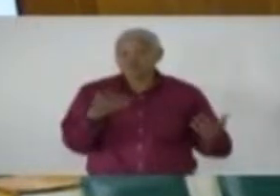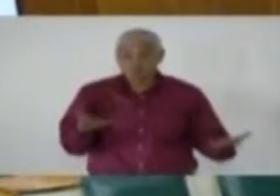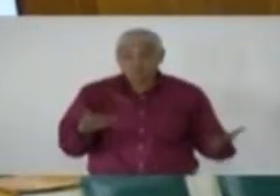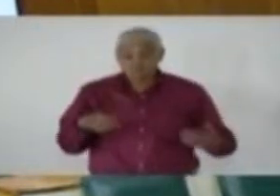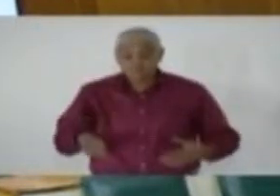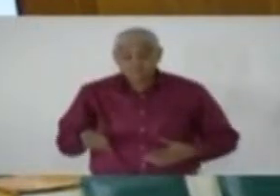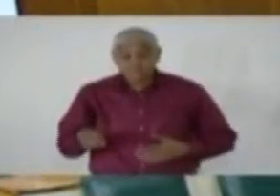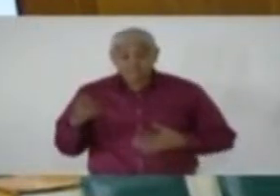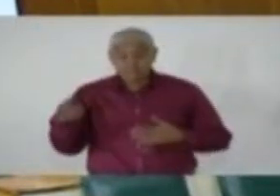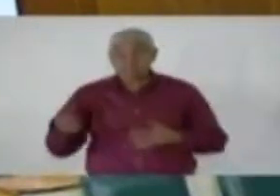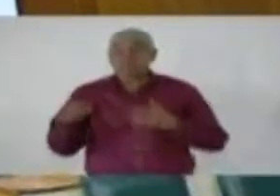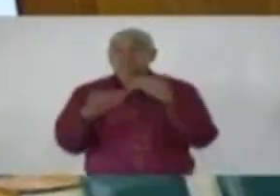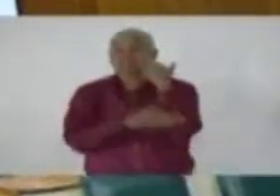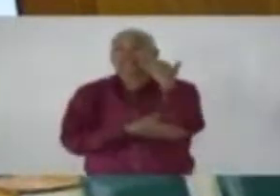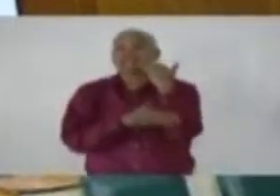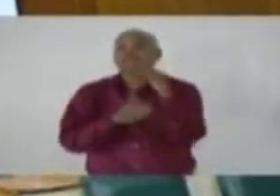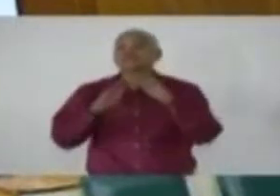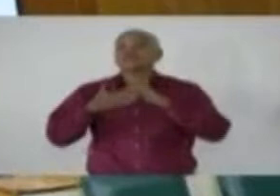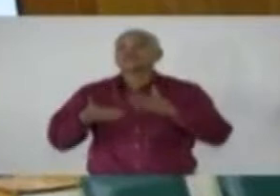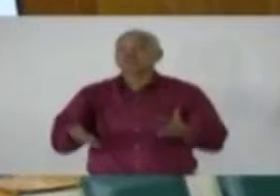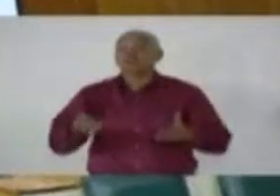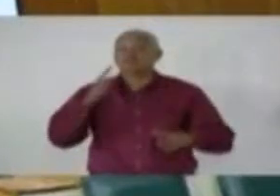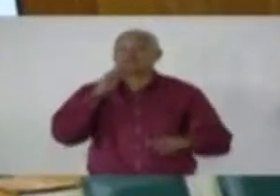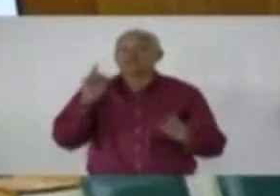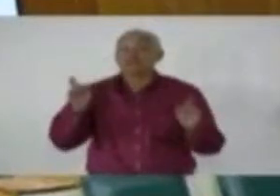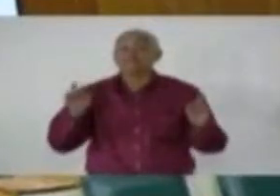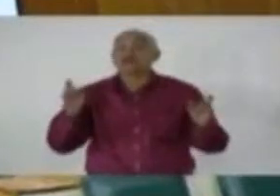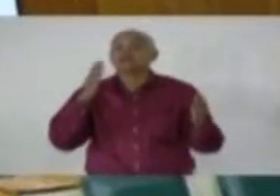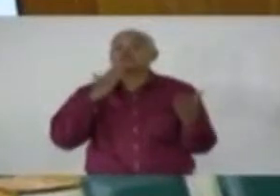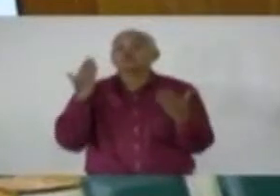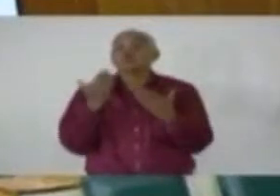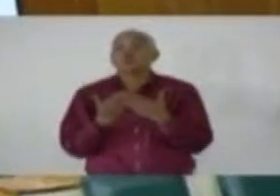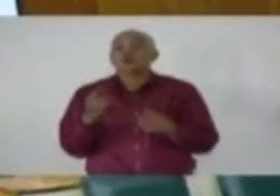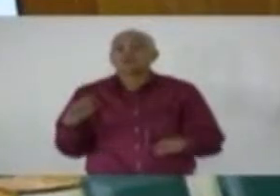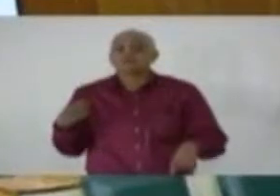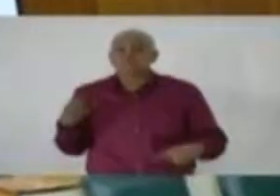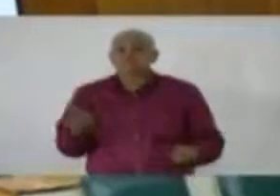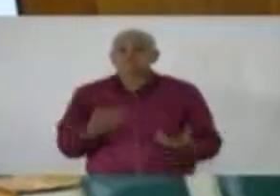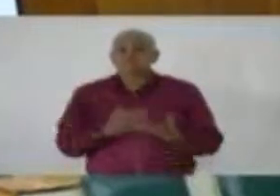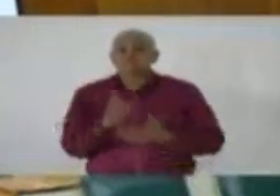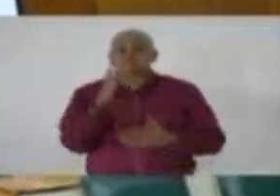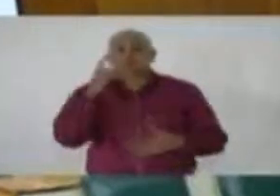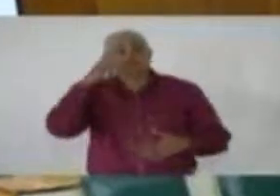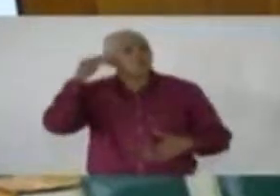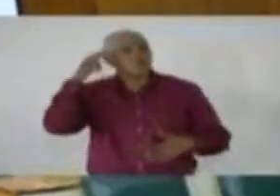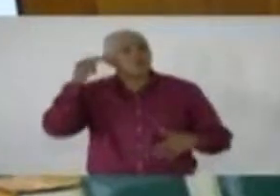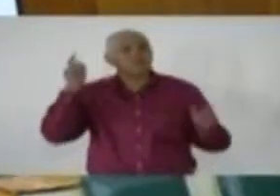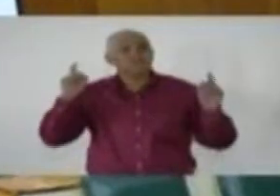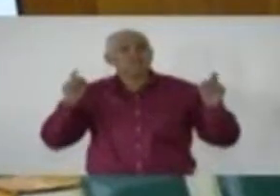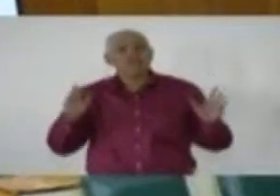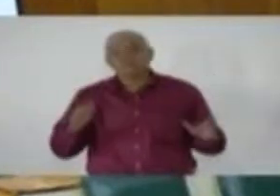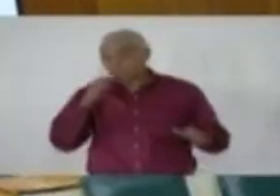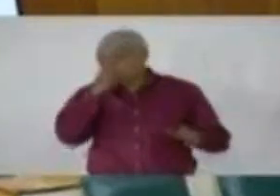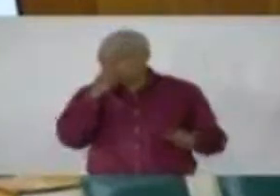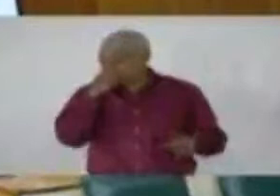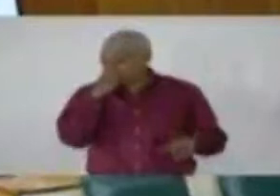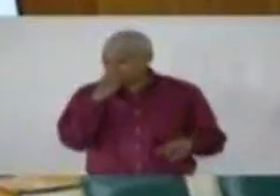the state of this nation has been managed very well by the Andrew Holness